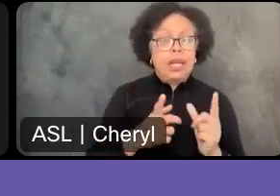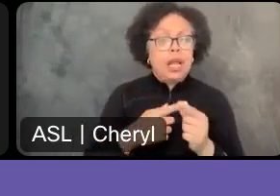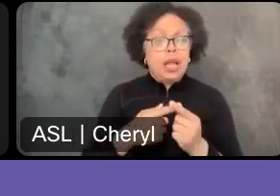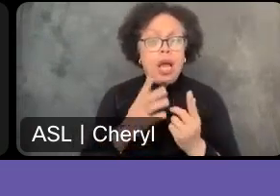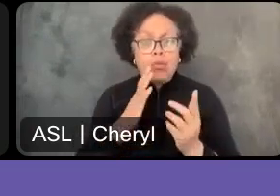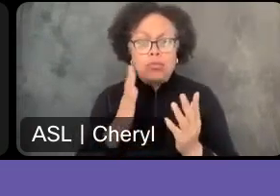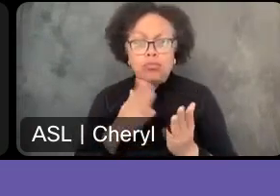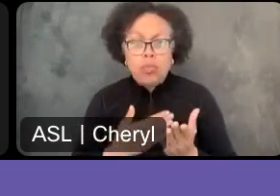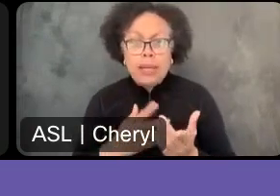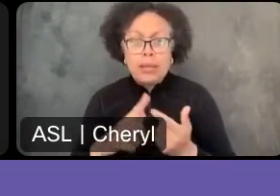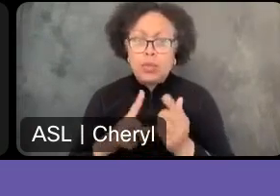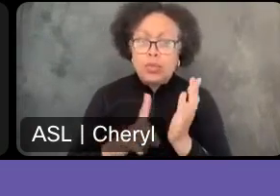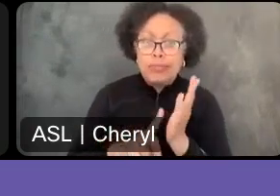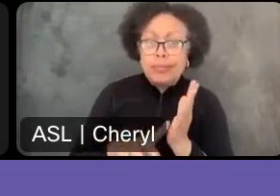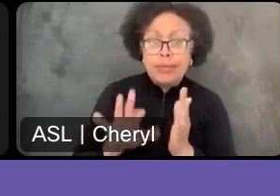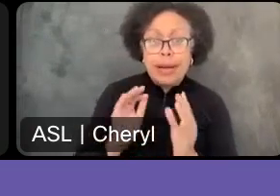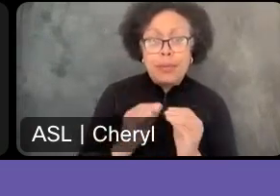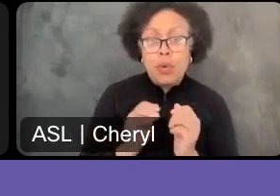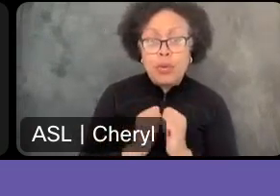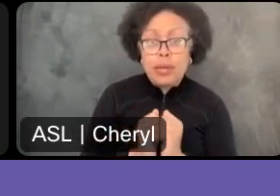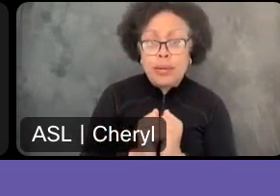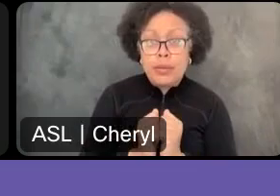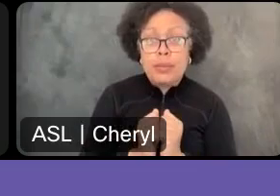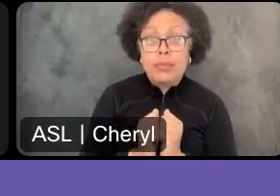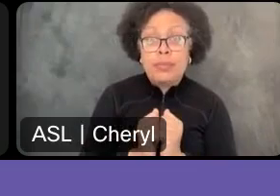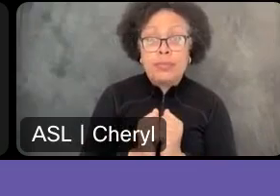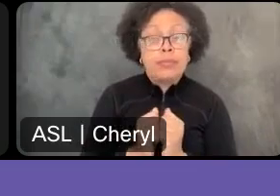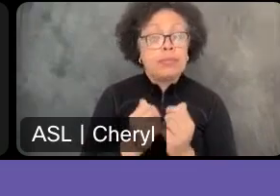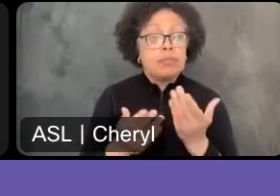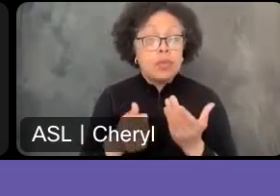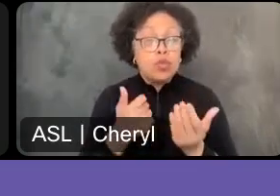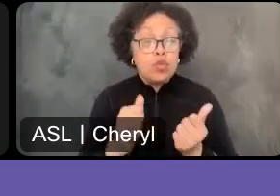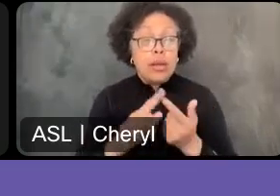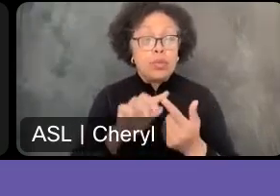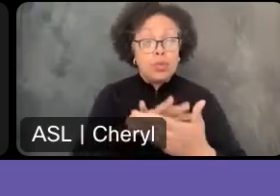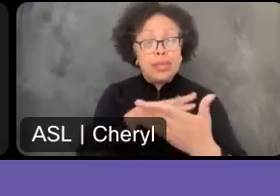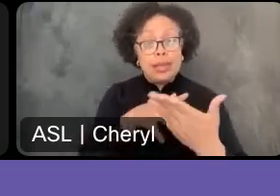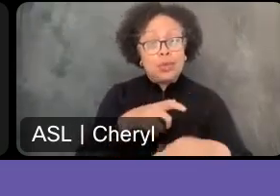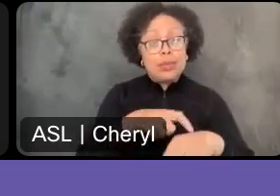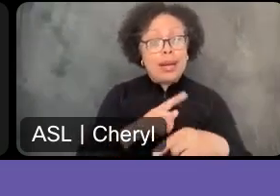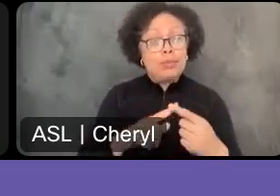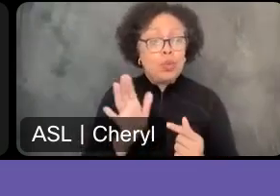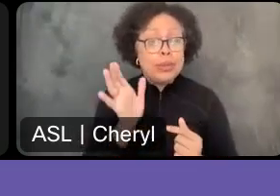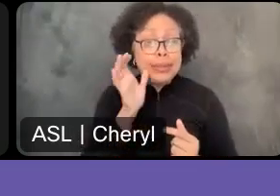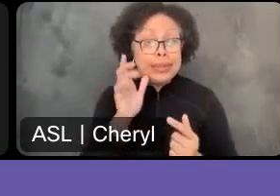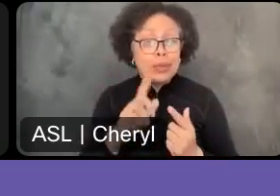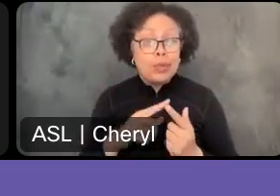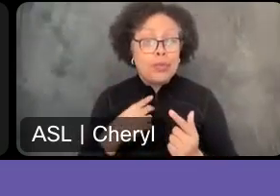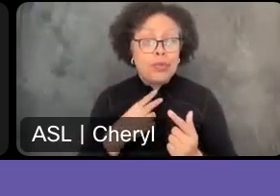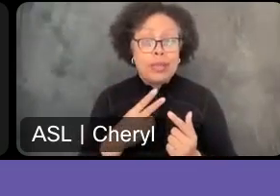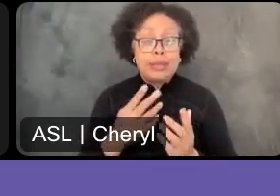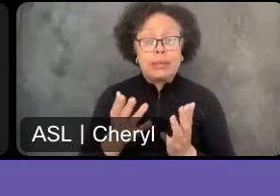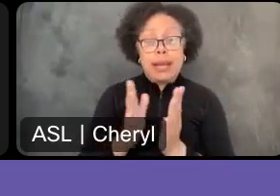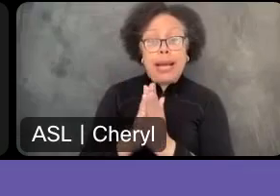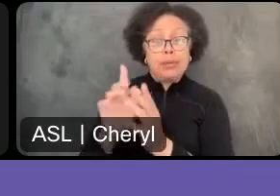more. You might try scheduling a time to listen to the voices and ask them to leave you alone